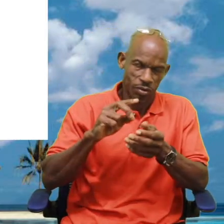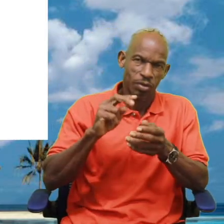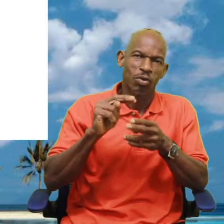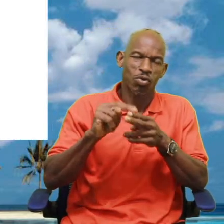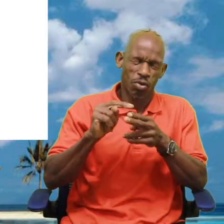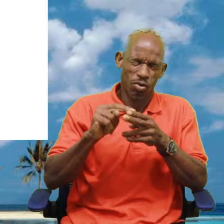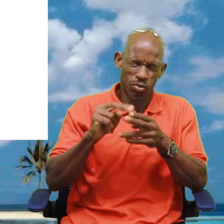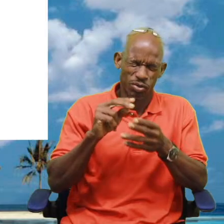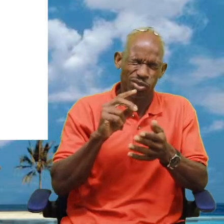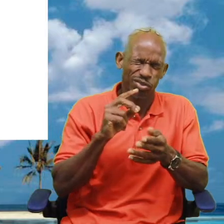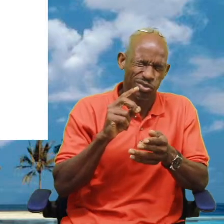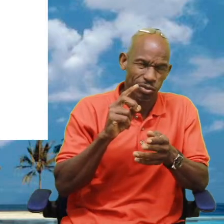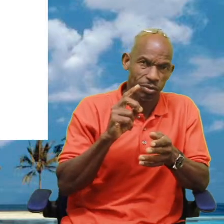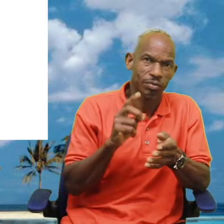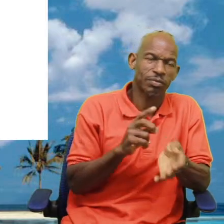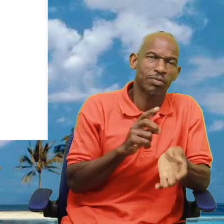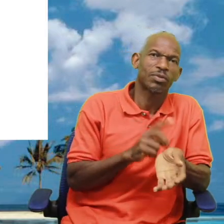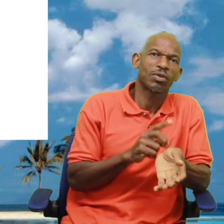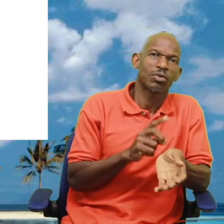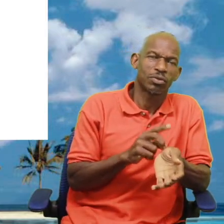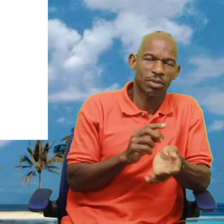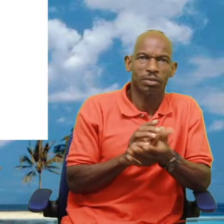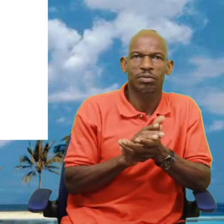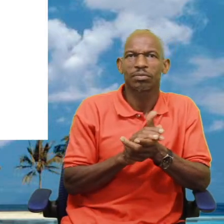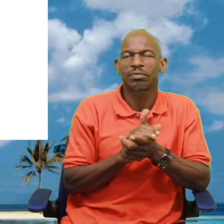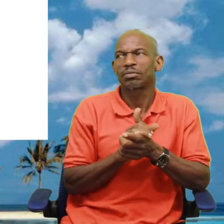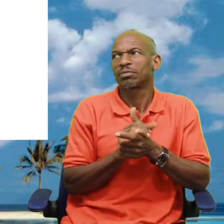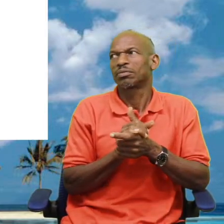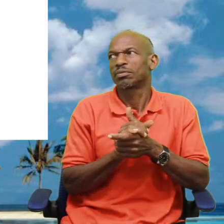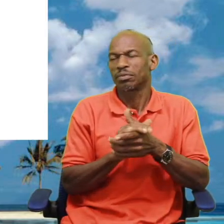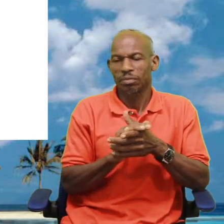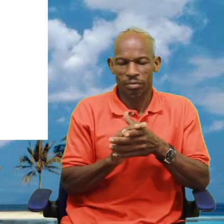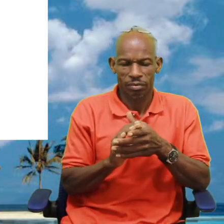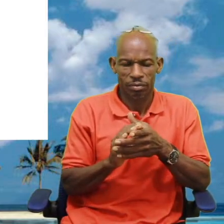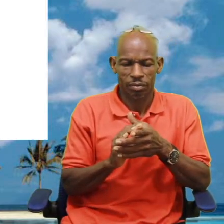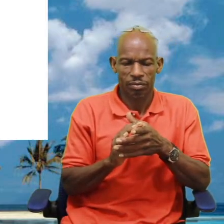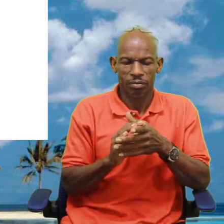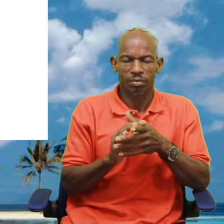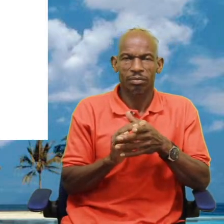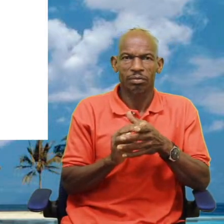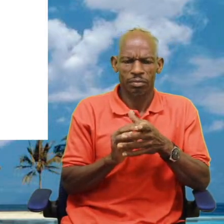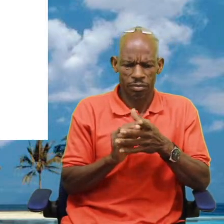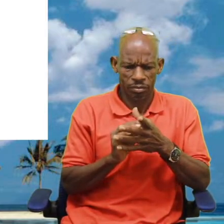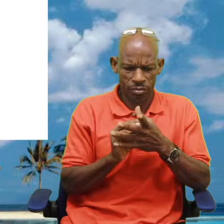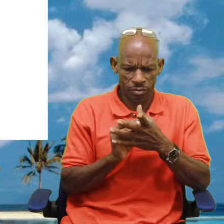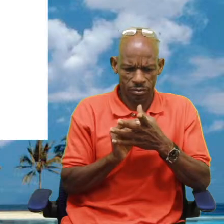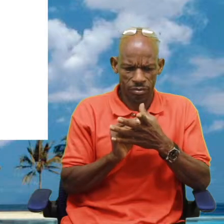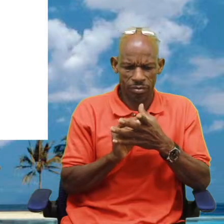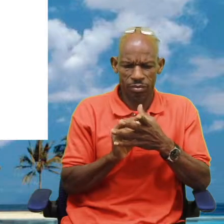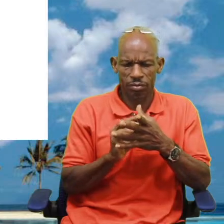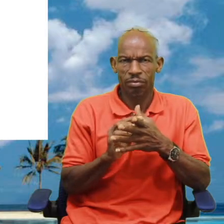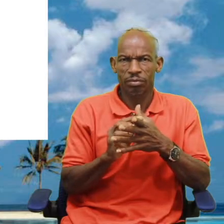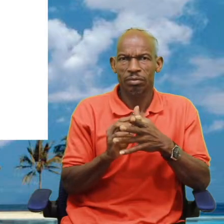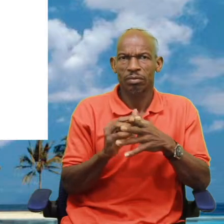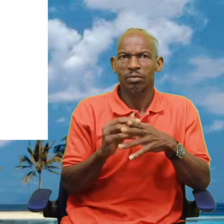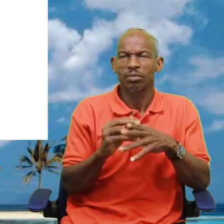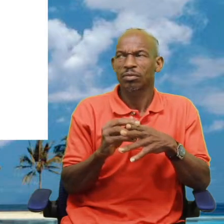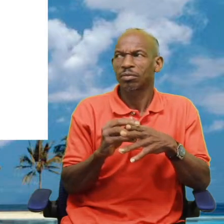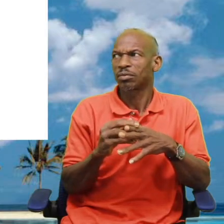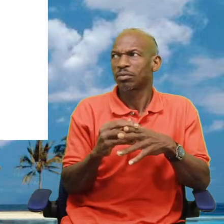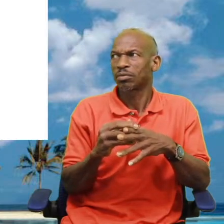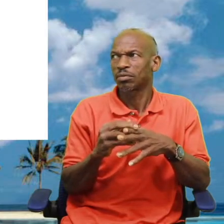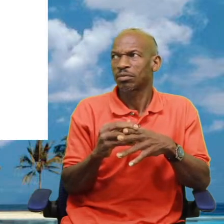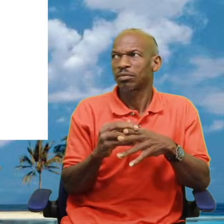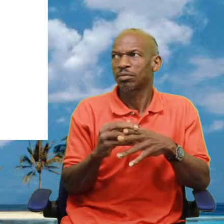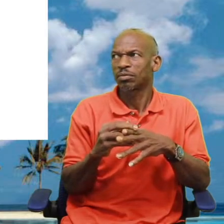because an adjective describes a noun. And the noun we are looking at here is this